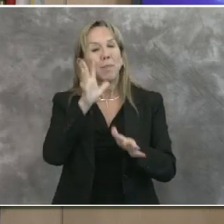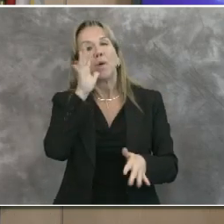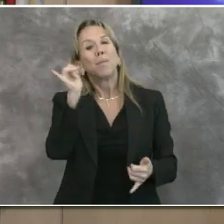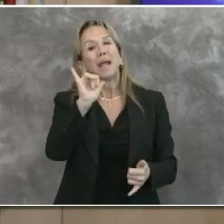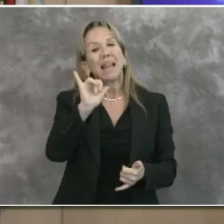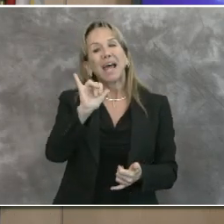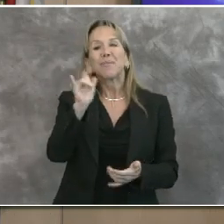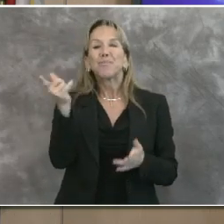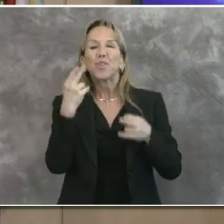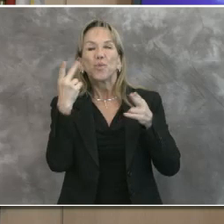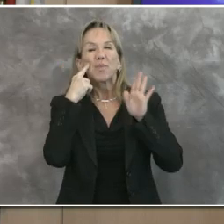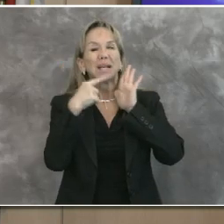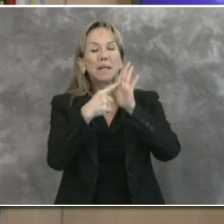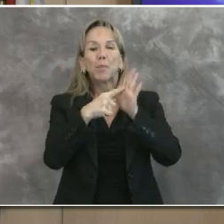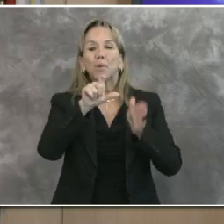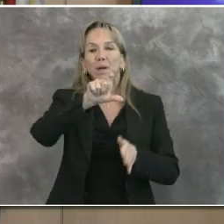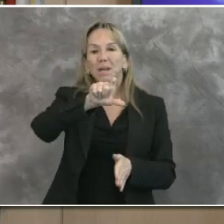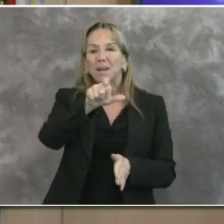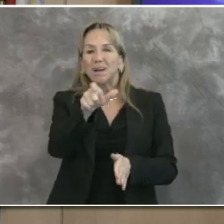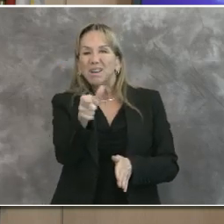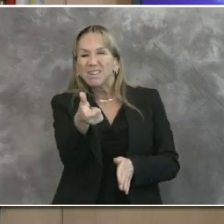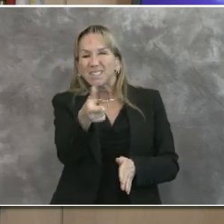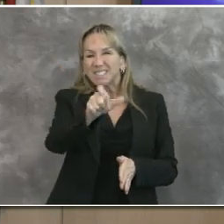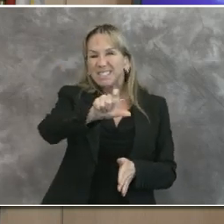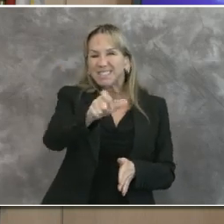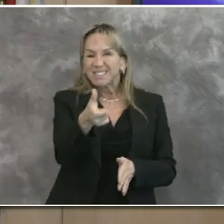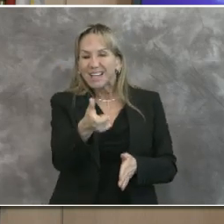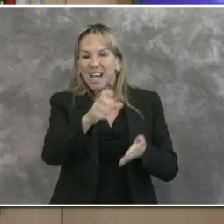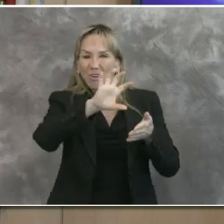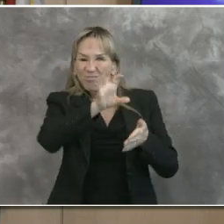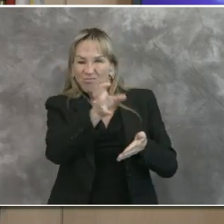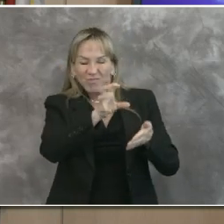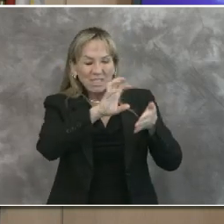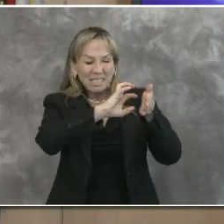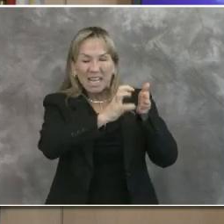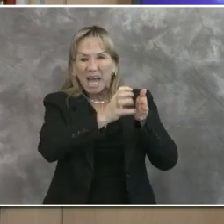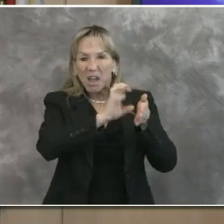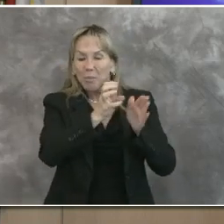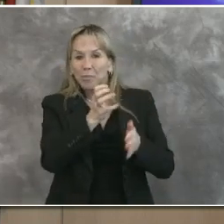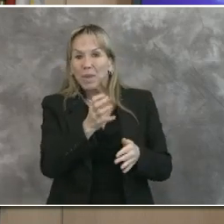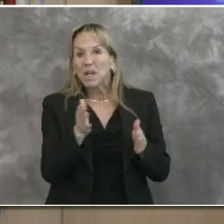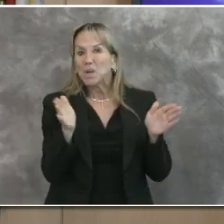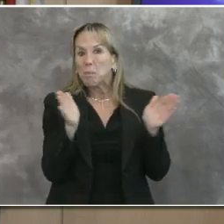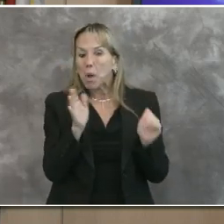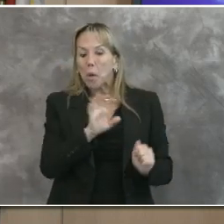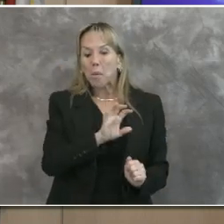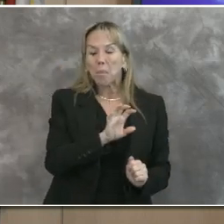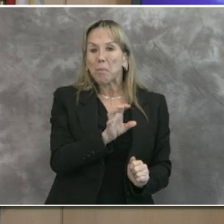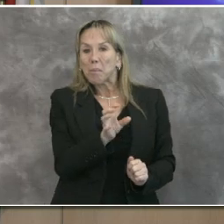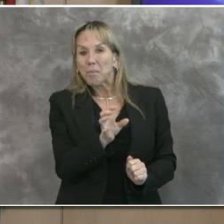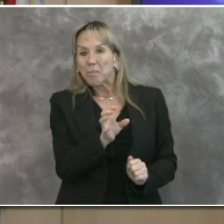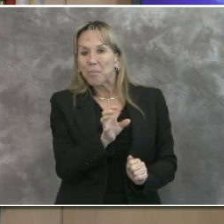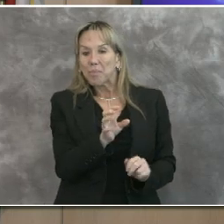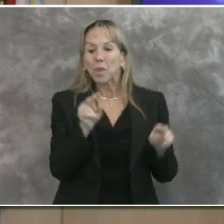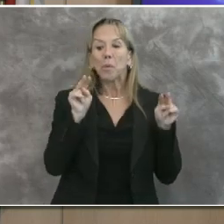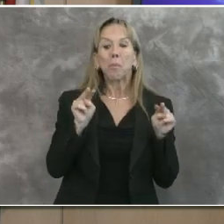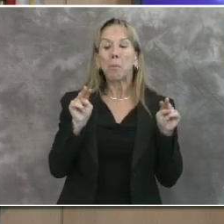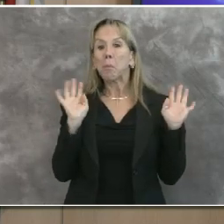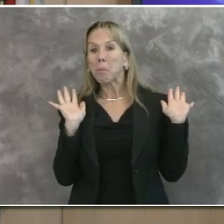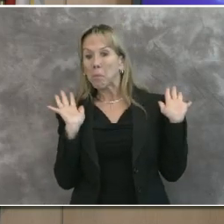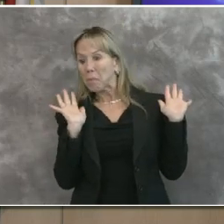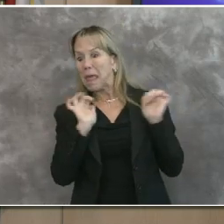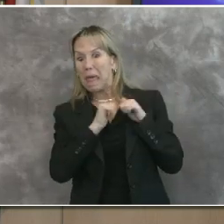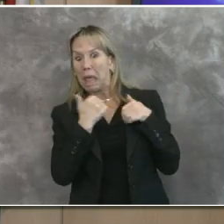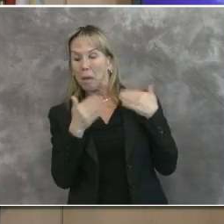dial that turns slowly and in small steps. We take a small step, we pause to monitor the impact.